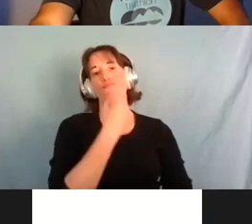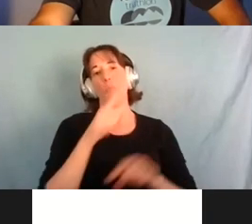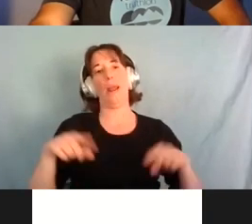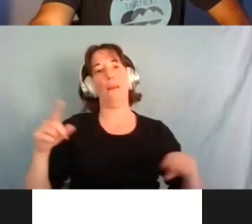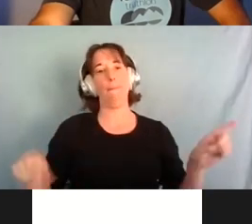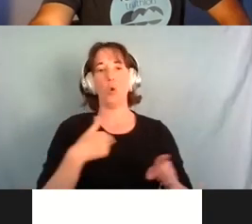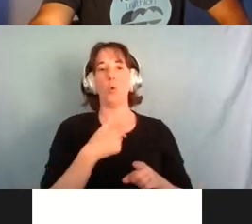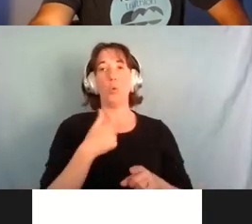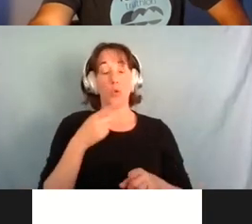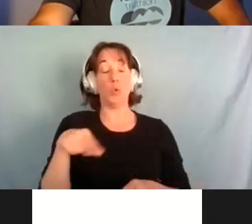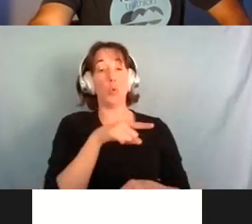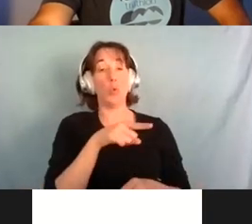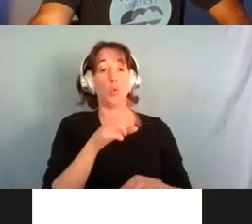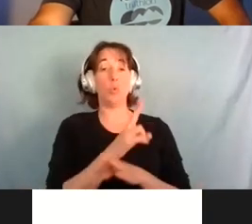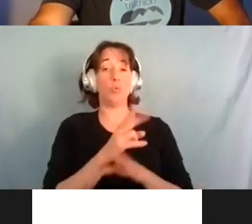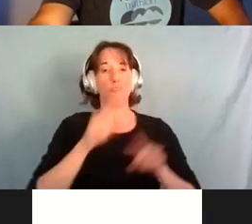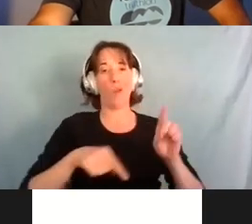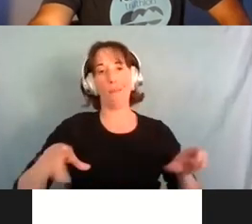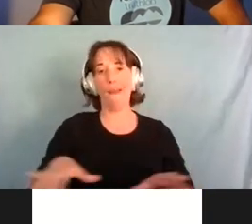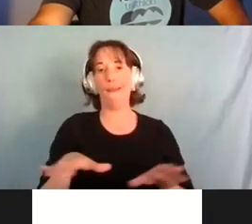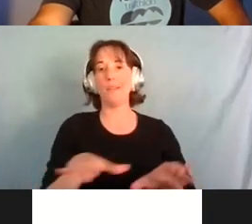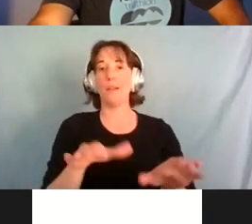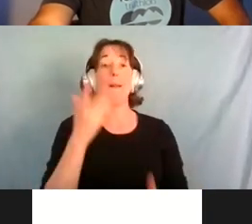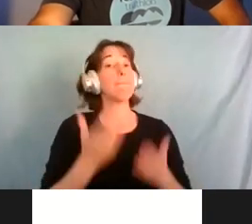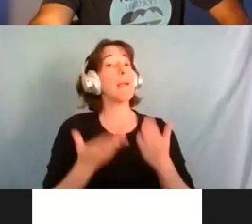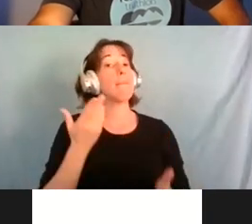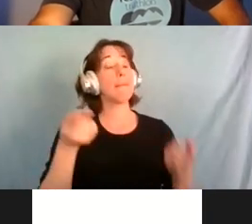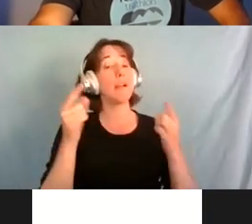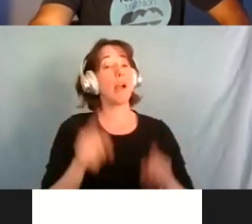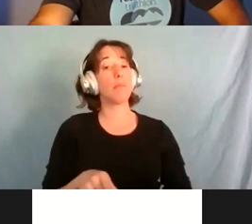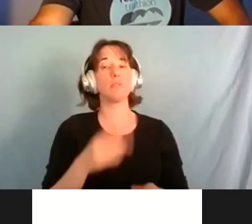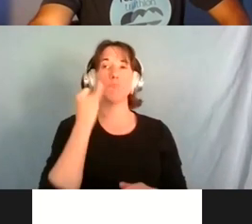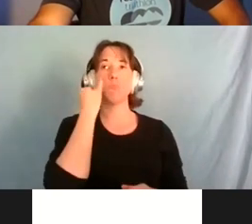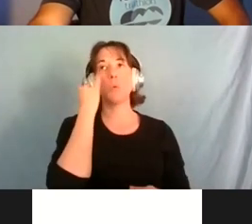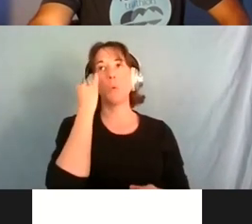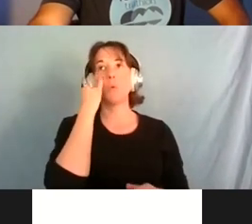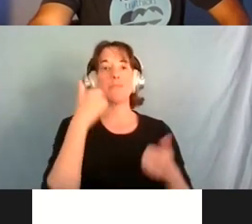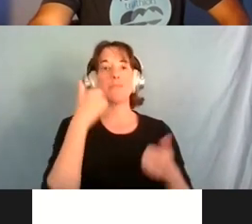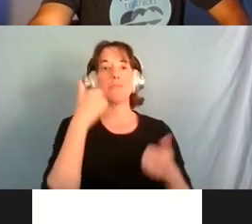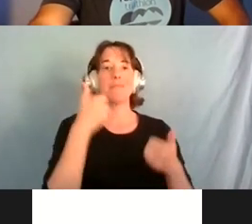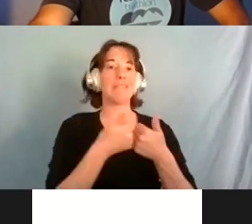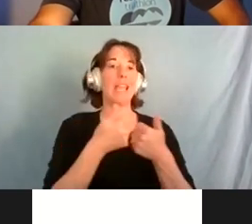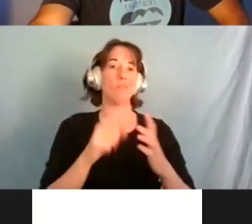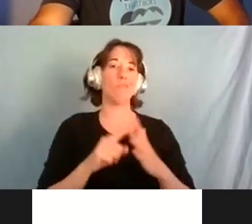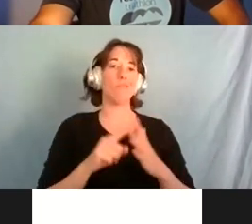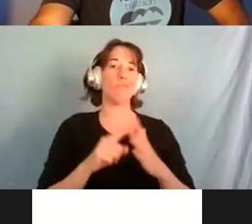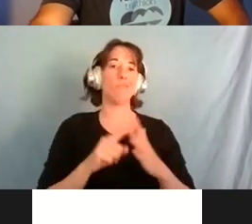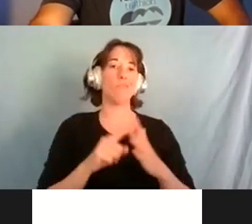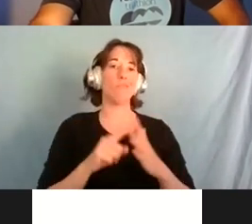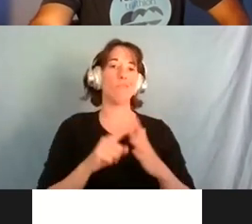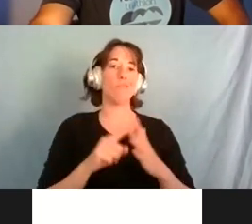just, when you start the game with your random knowledge base, all you do is you just, you